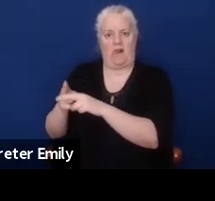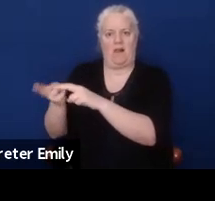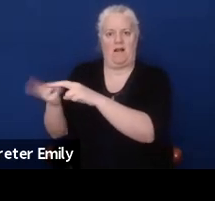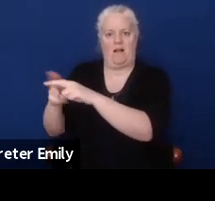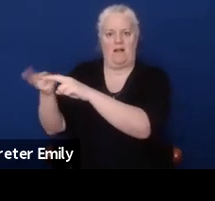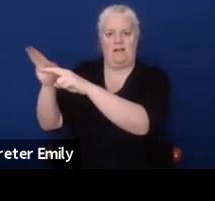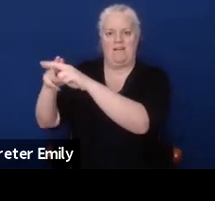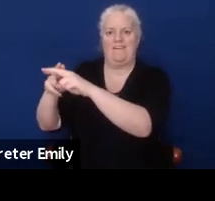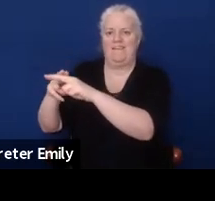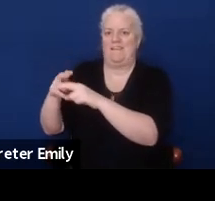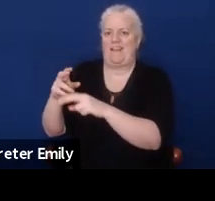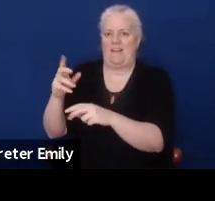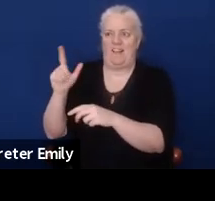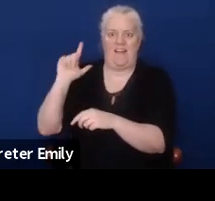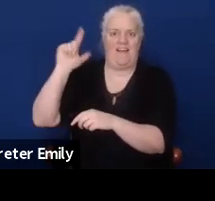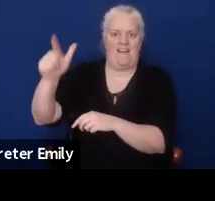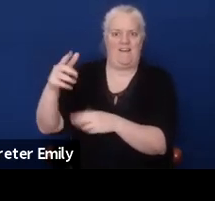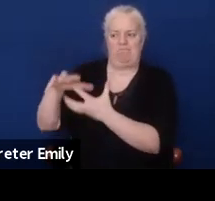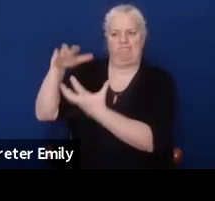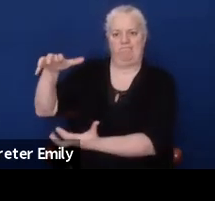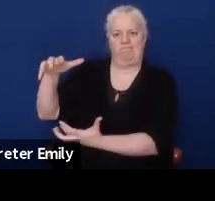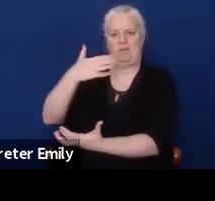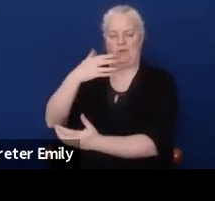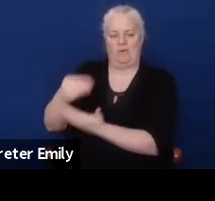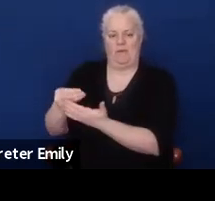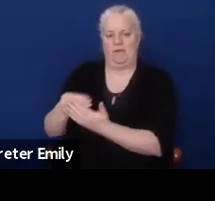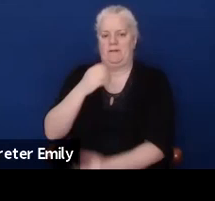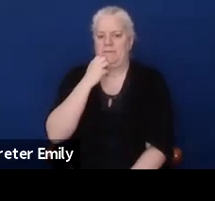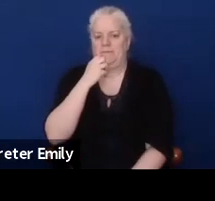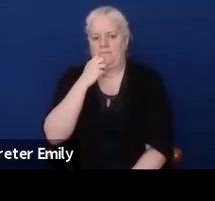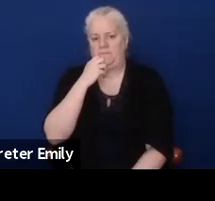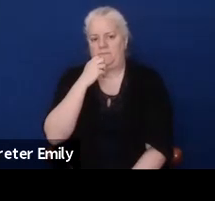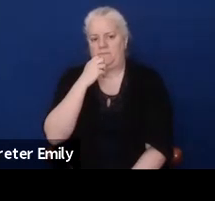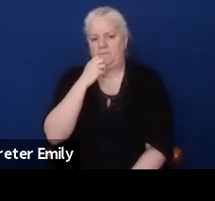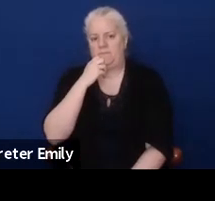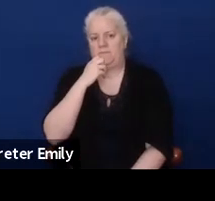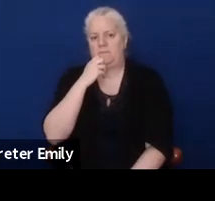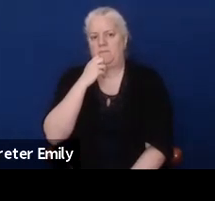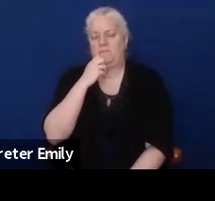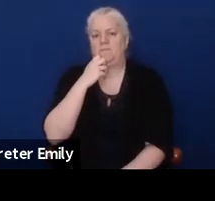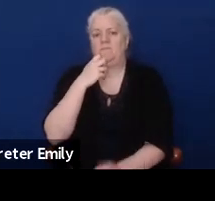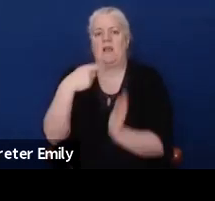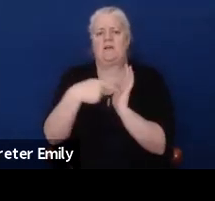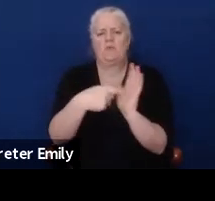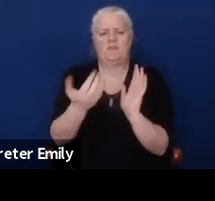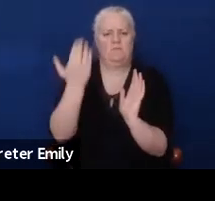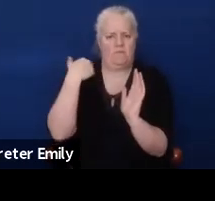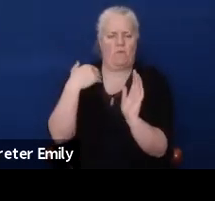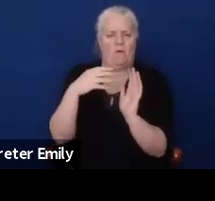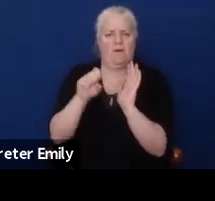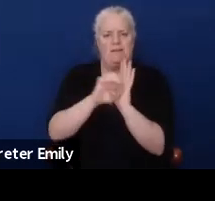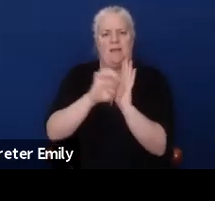I've provided previously example of a compound interest, but I'm going to do it here again for